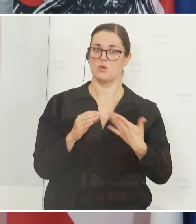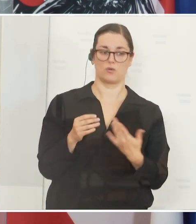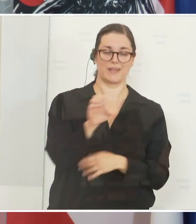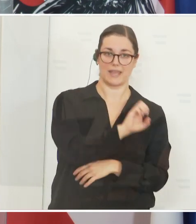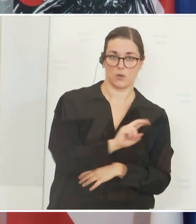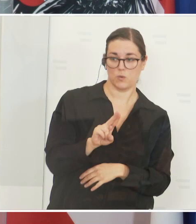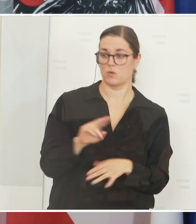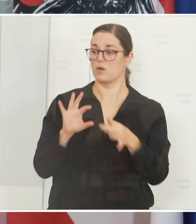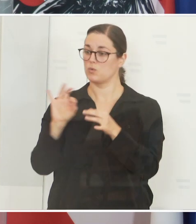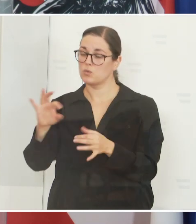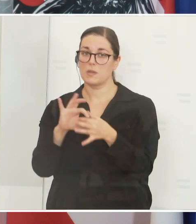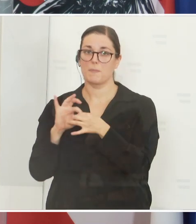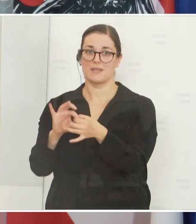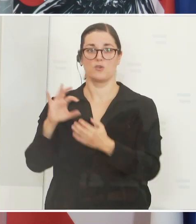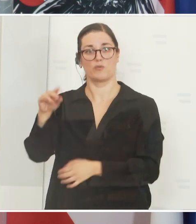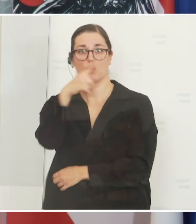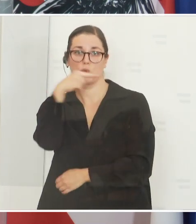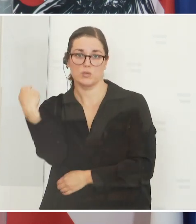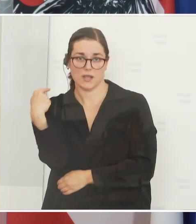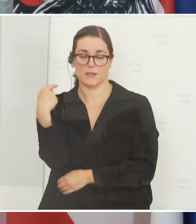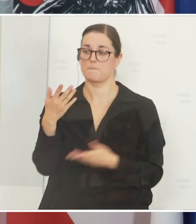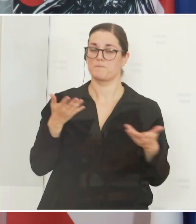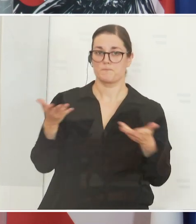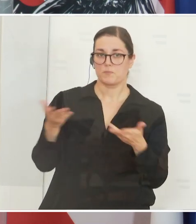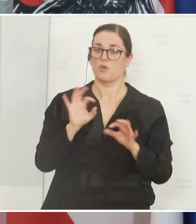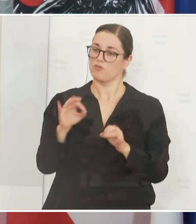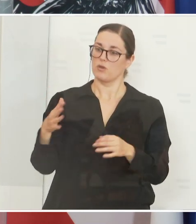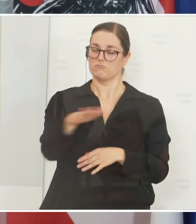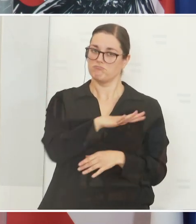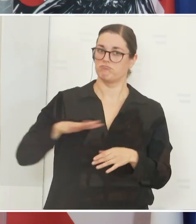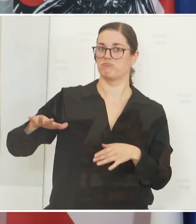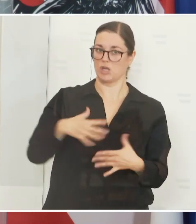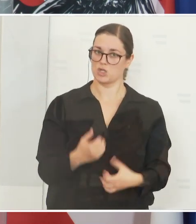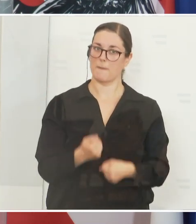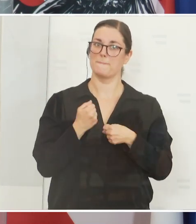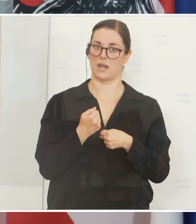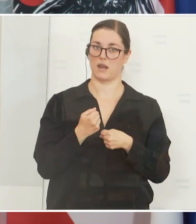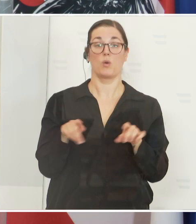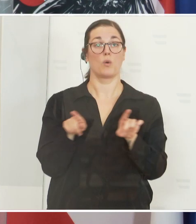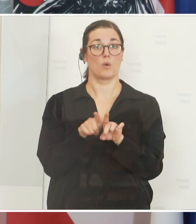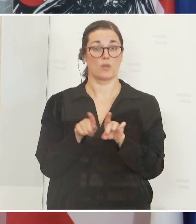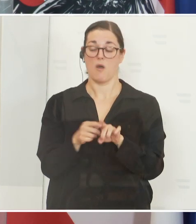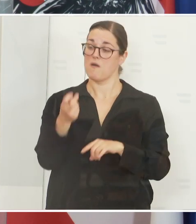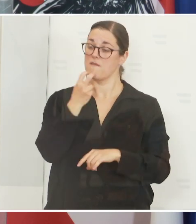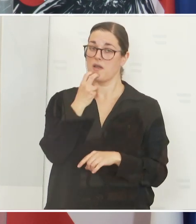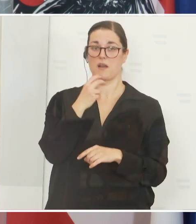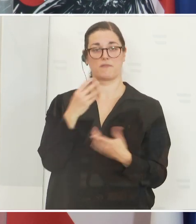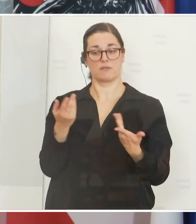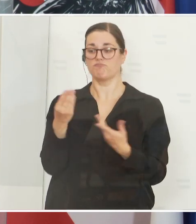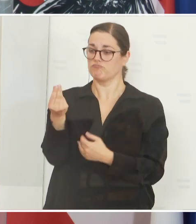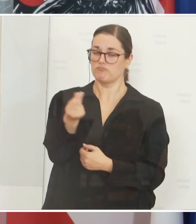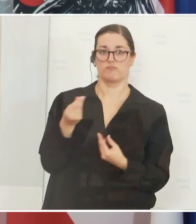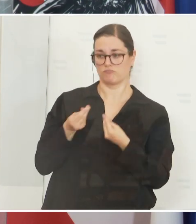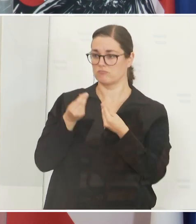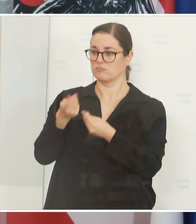essential for our security and for the stability of Europe. And we want a prosperous Belarus where